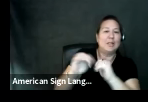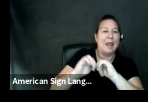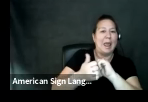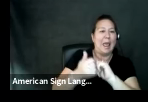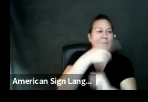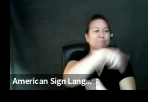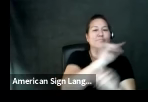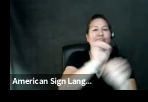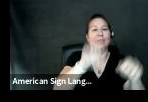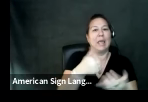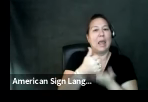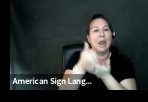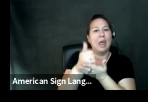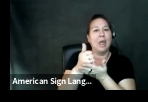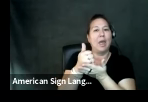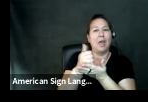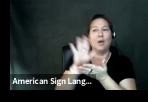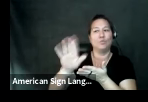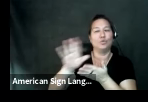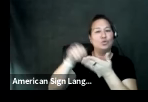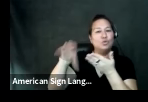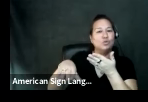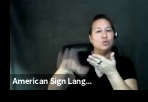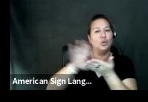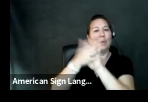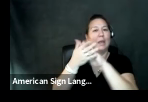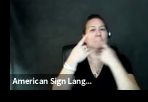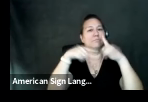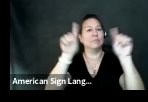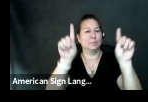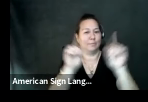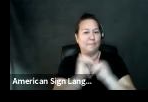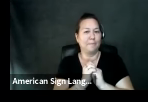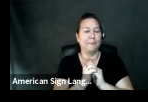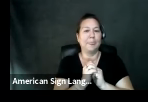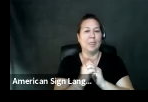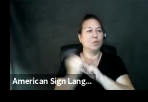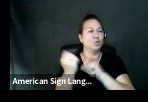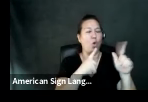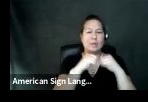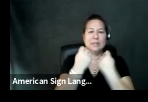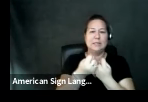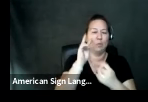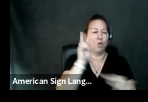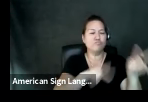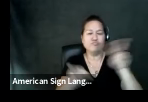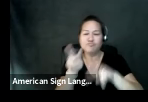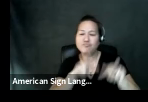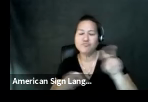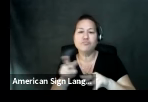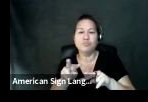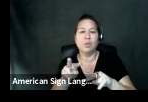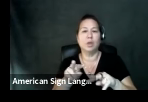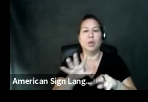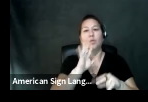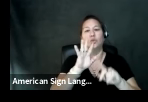the areas of need that have been identified by the entire IEP team. They'll include baselines